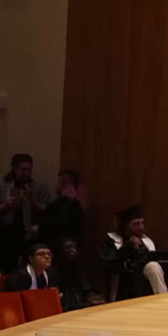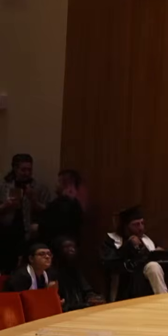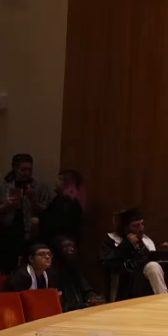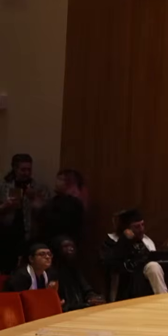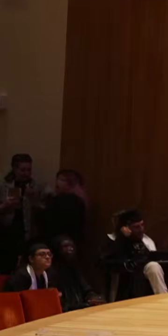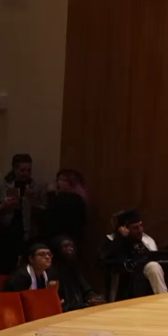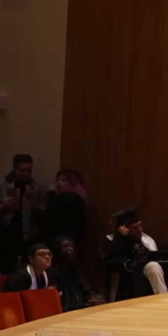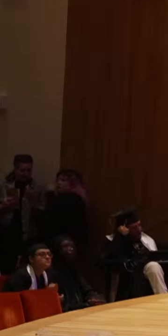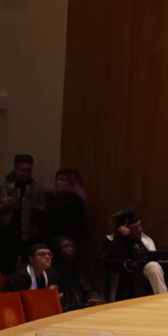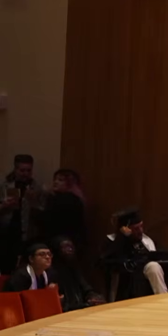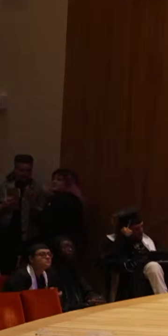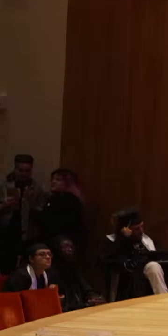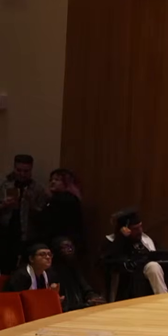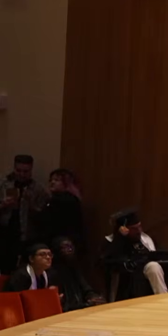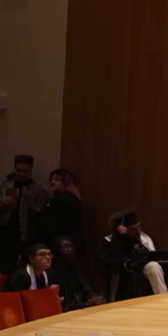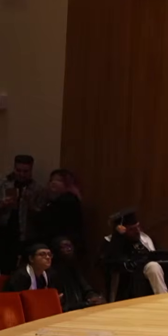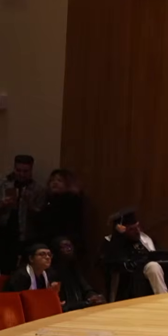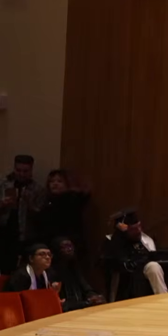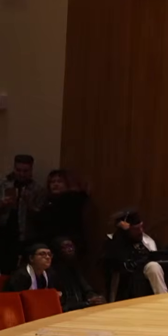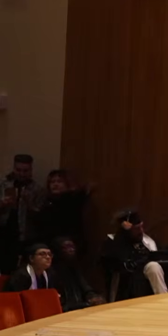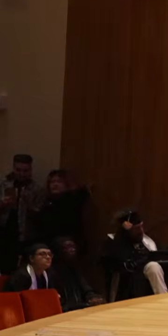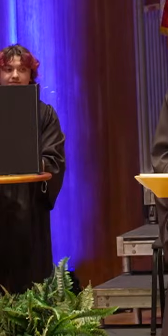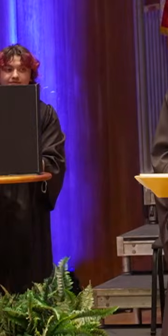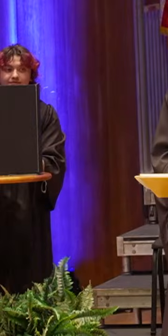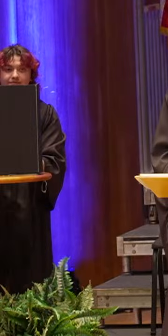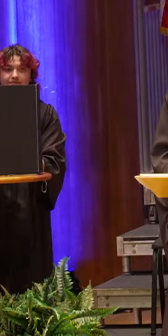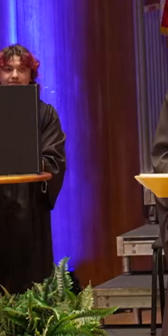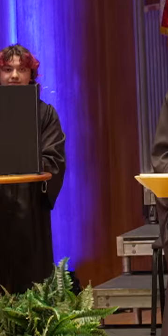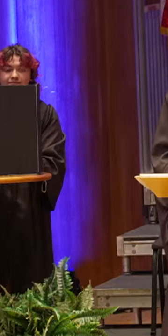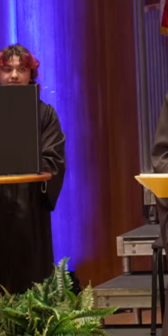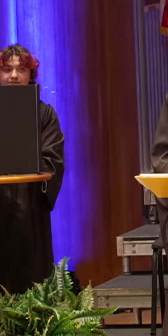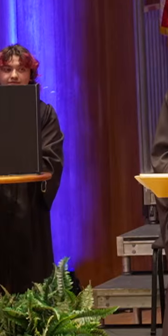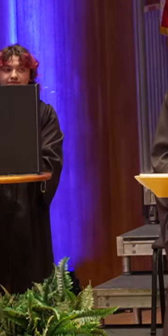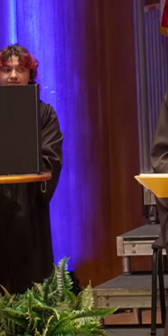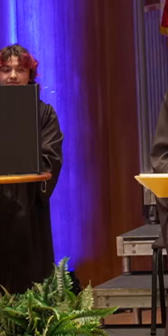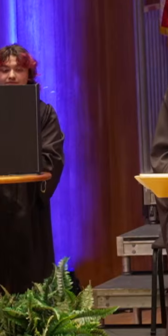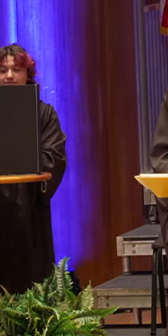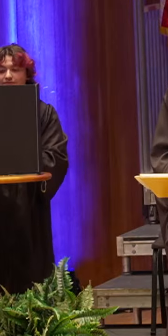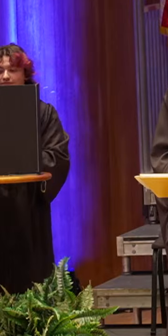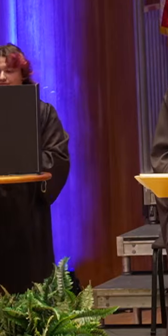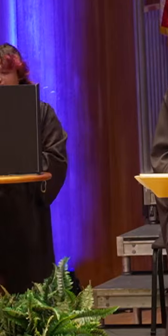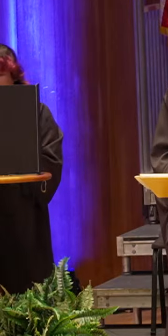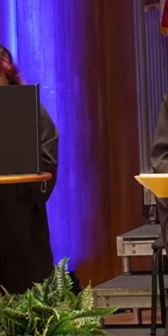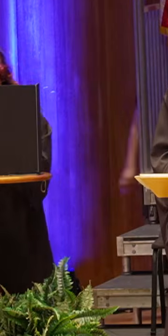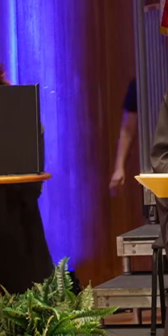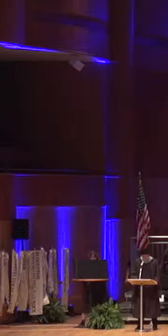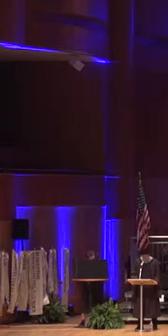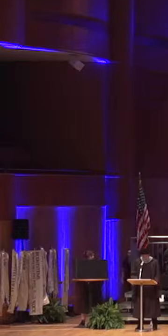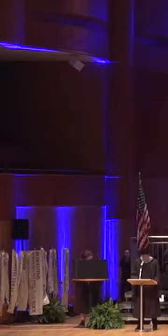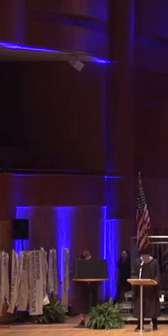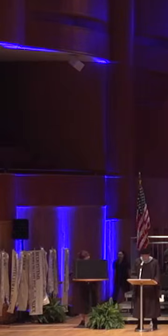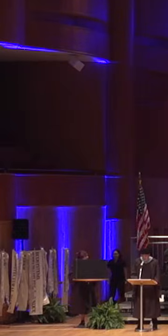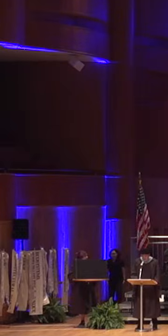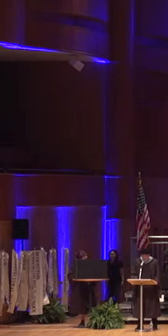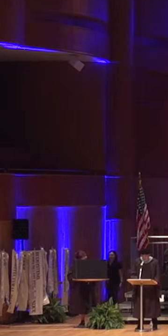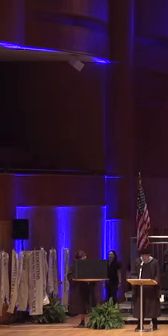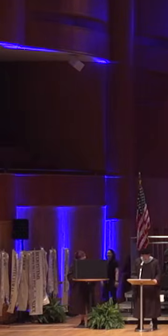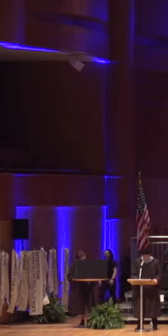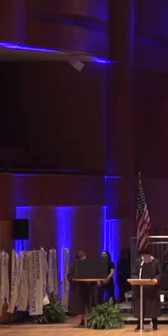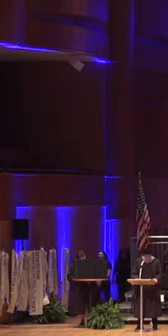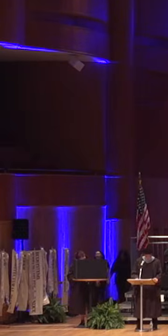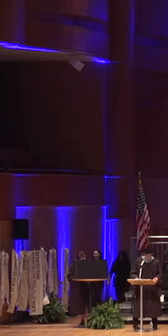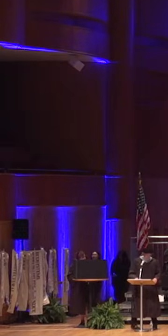Provost Barkley, this completes the presentation of candidates for the Bachelor of Fine Arts. The class of 2026 is now ready for conferral